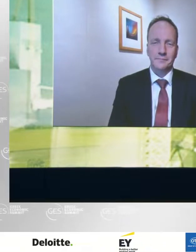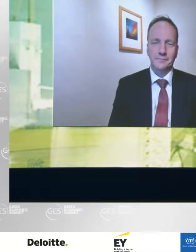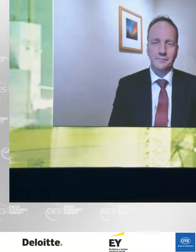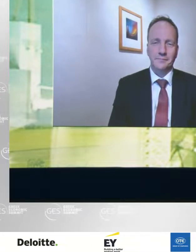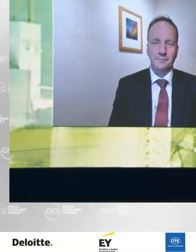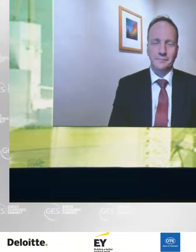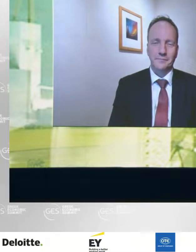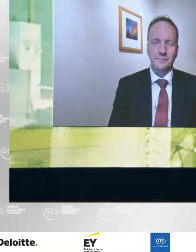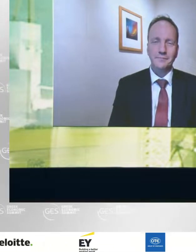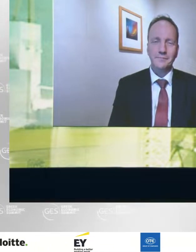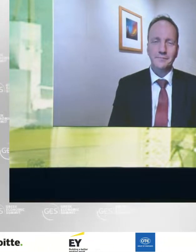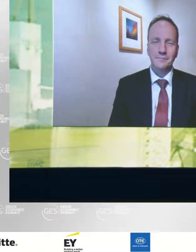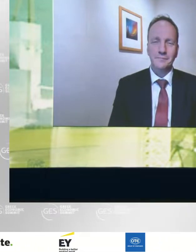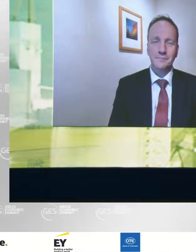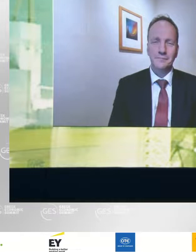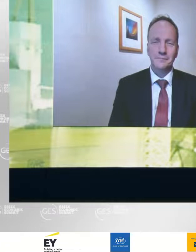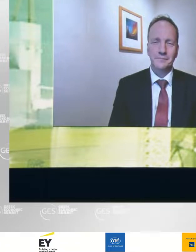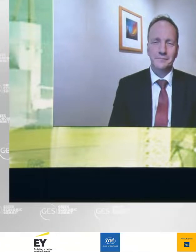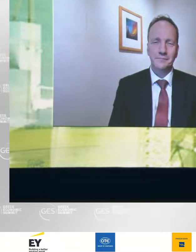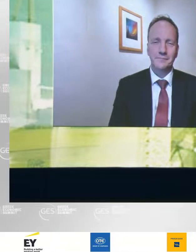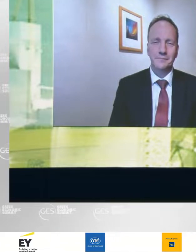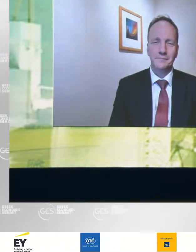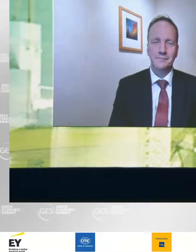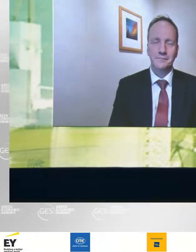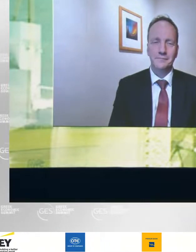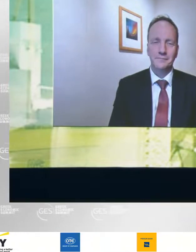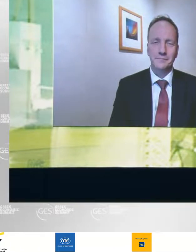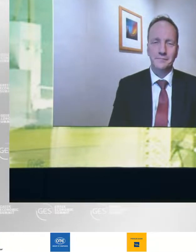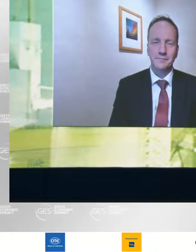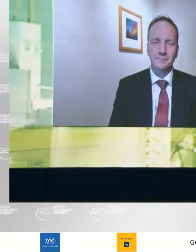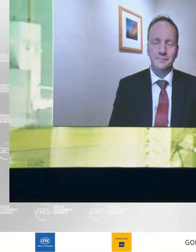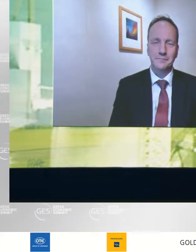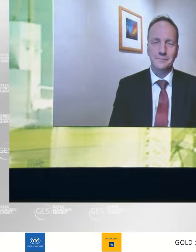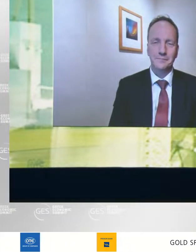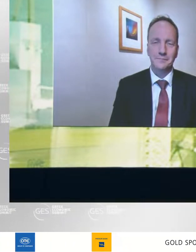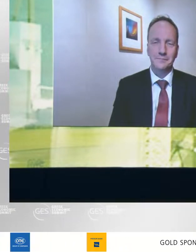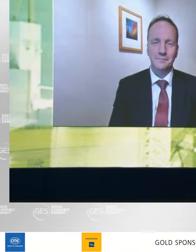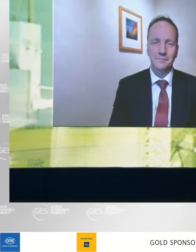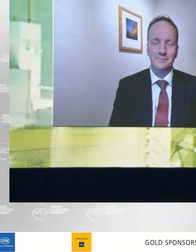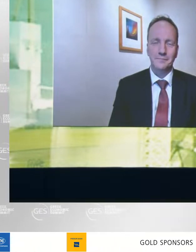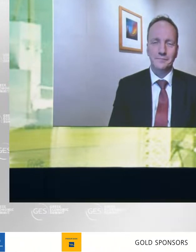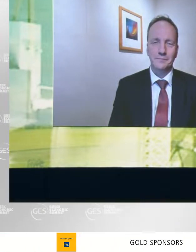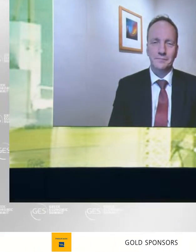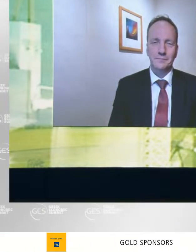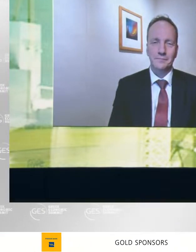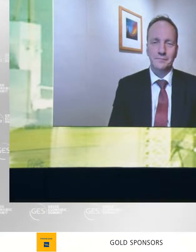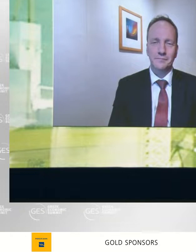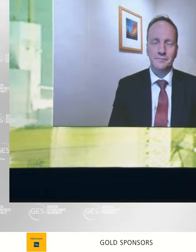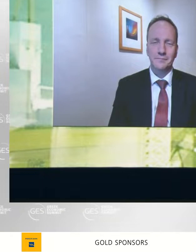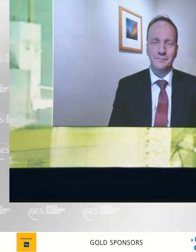and the costs associated with dealing with the impending climate disaster?